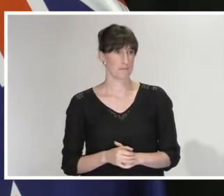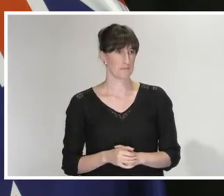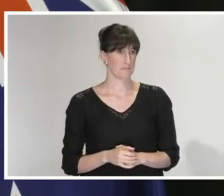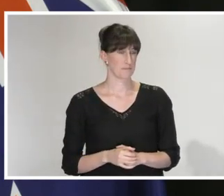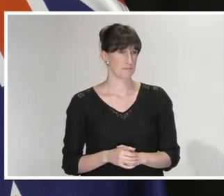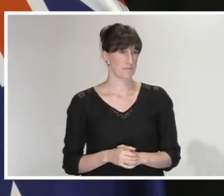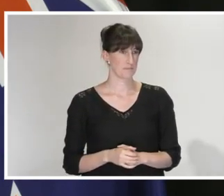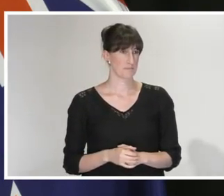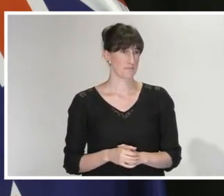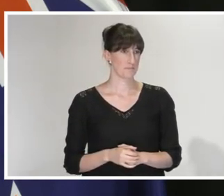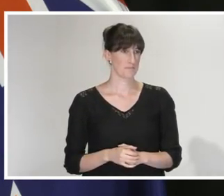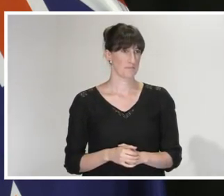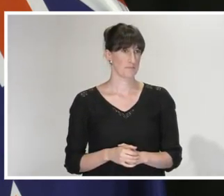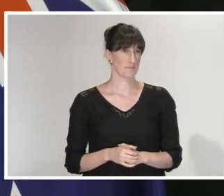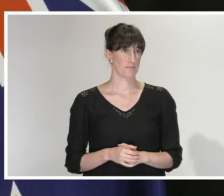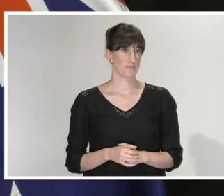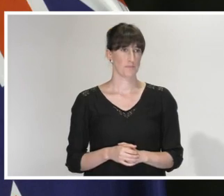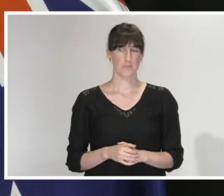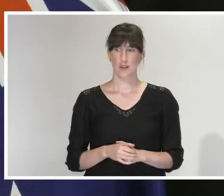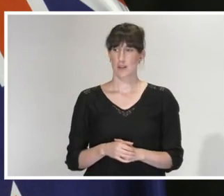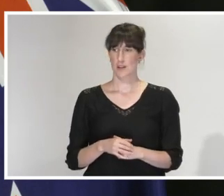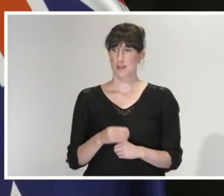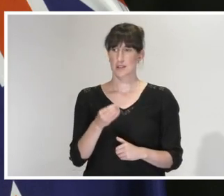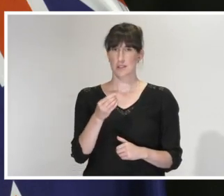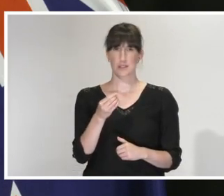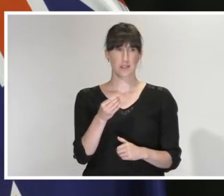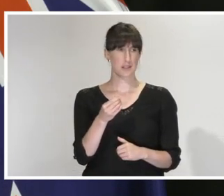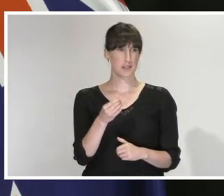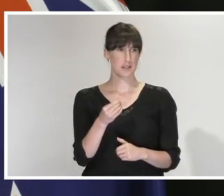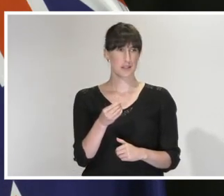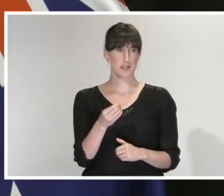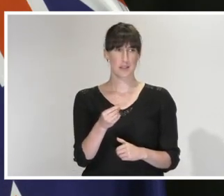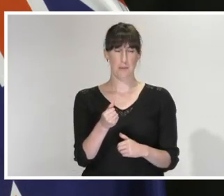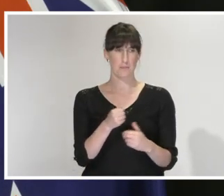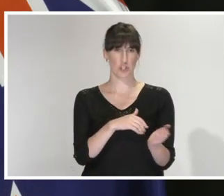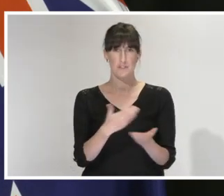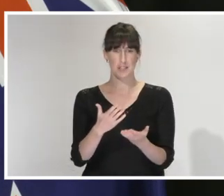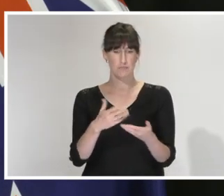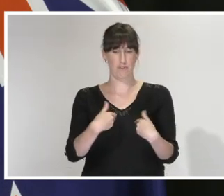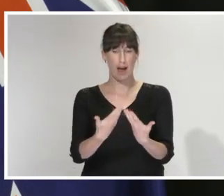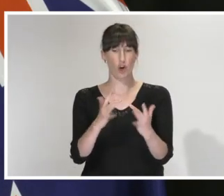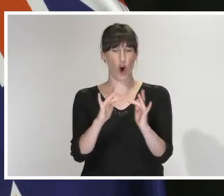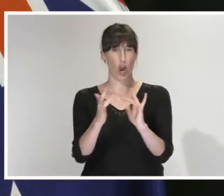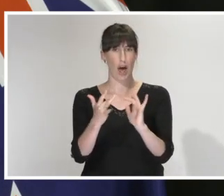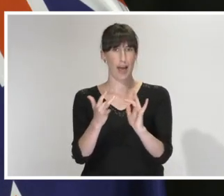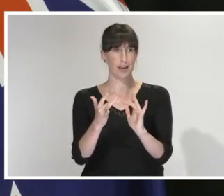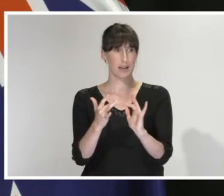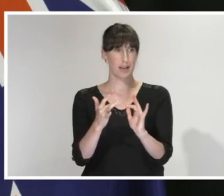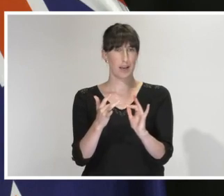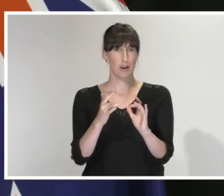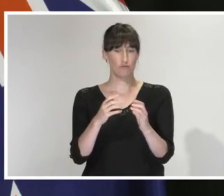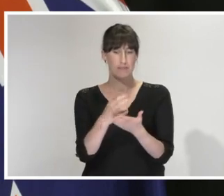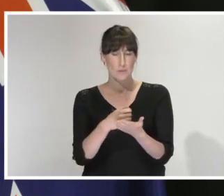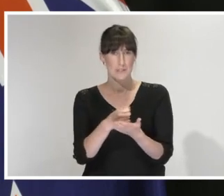delivering online materials. What do you make of that? Look, that's a matter for those services and for their parent communities.